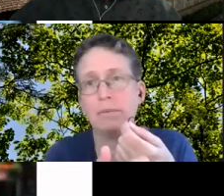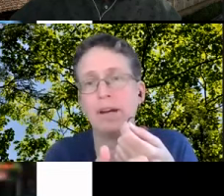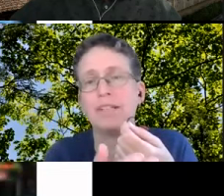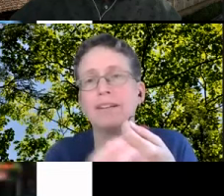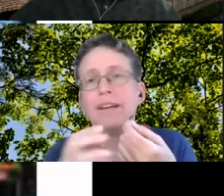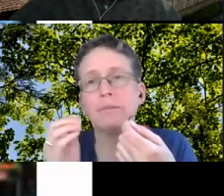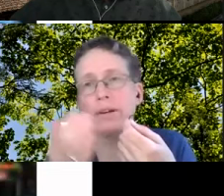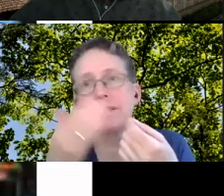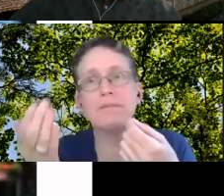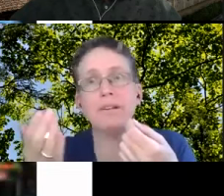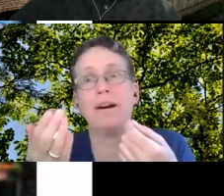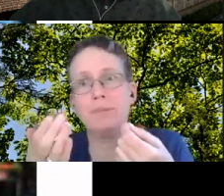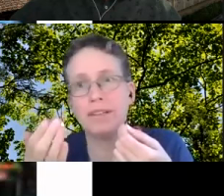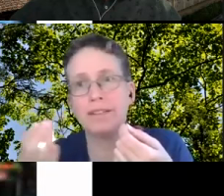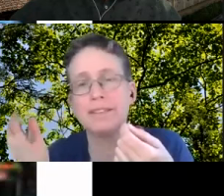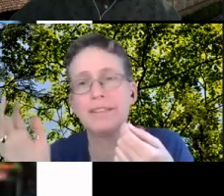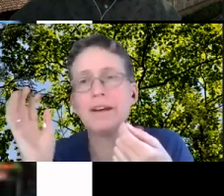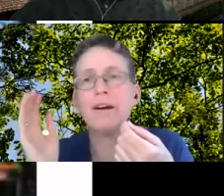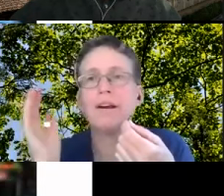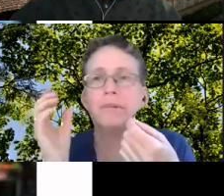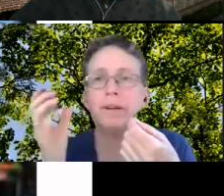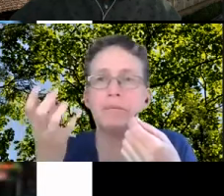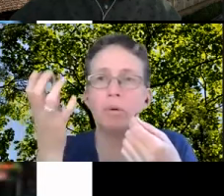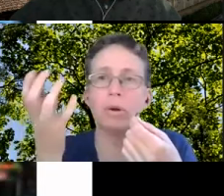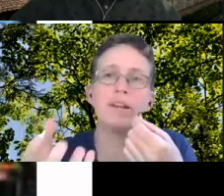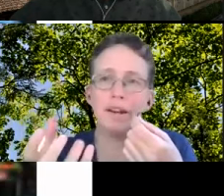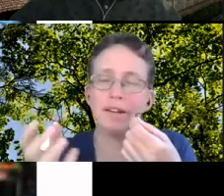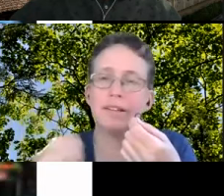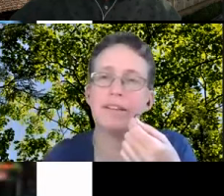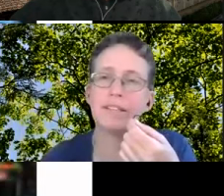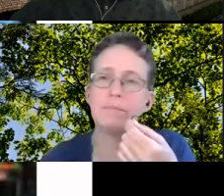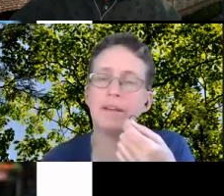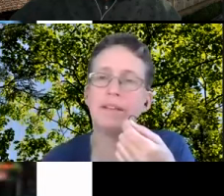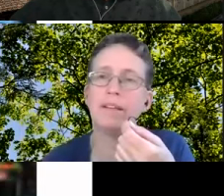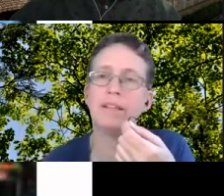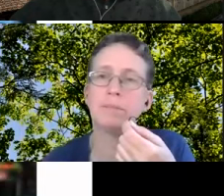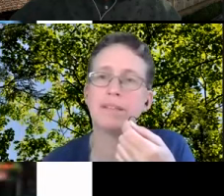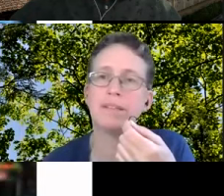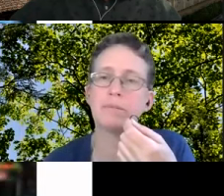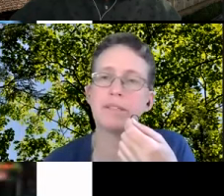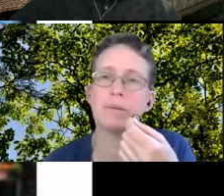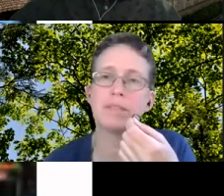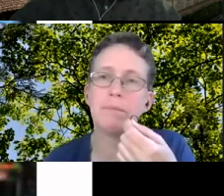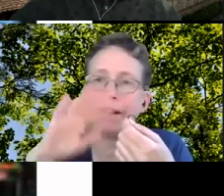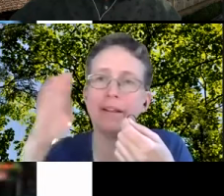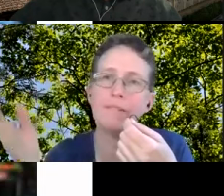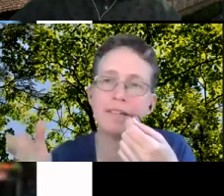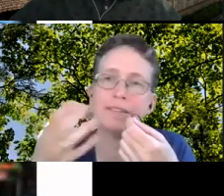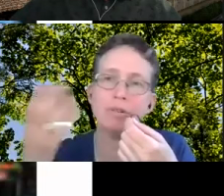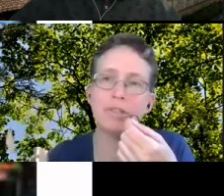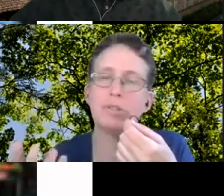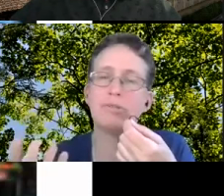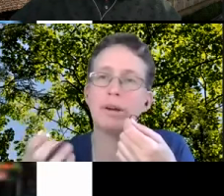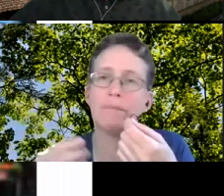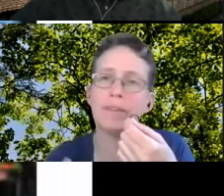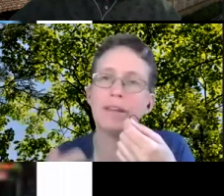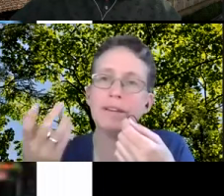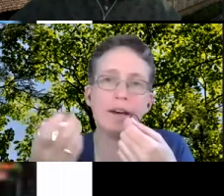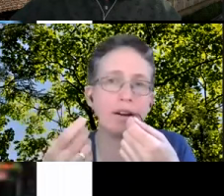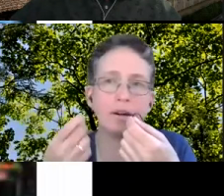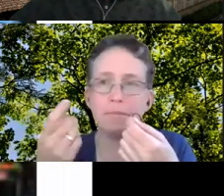planting project, what are some of your options that are going to work here in these places? What's a palette of things that you could choose